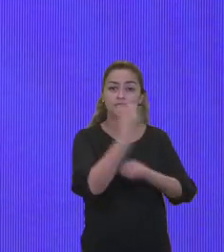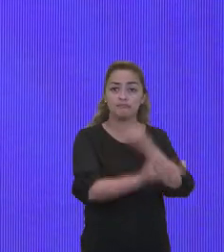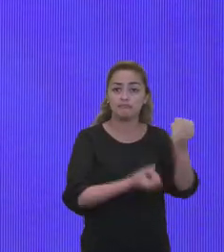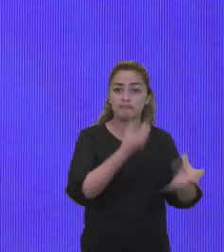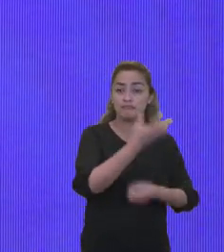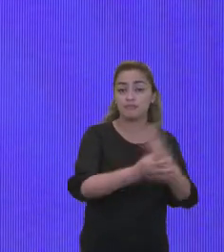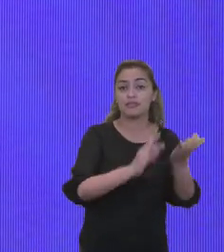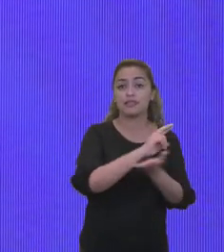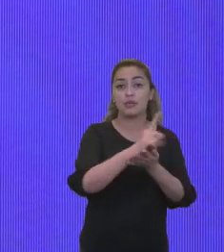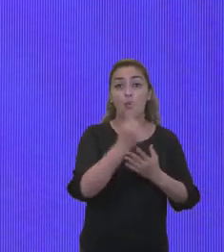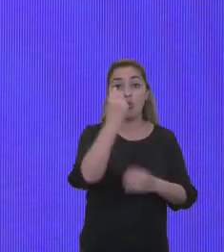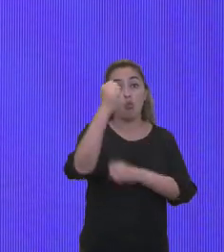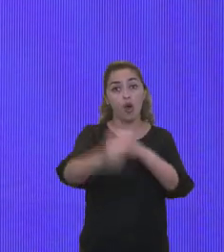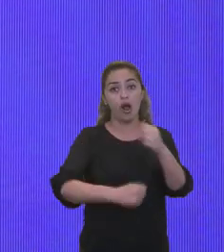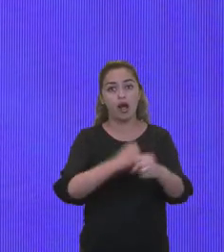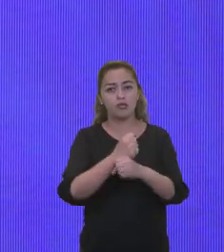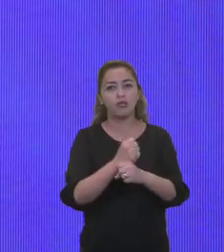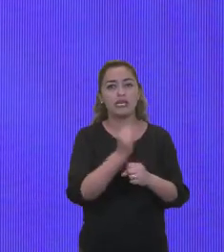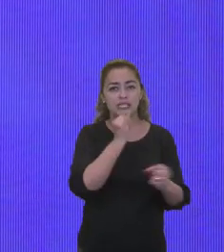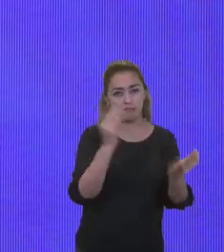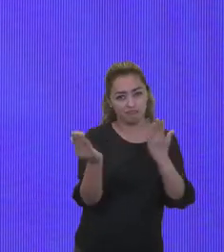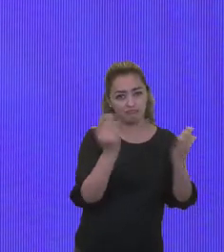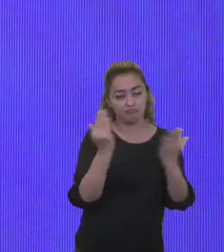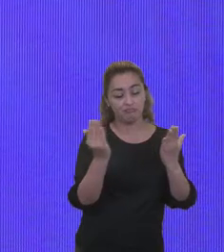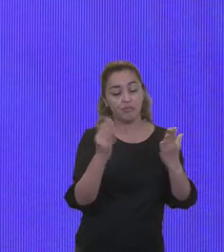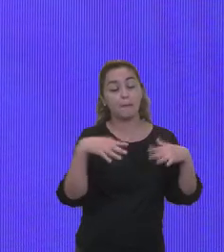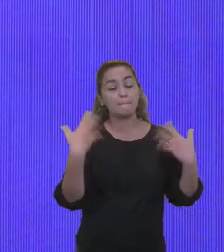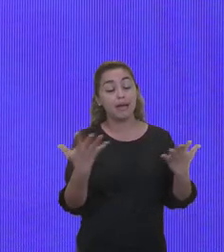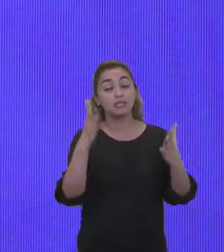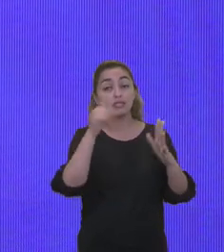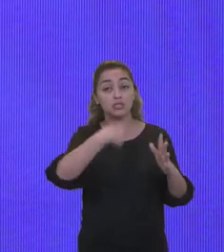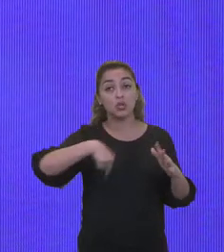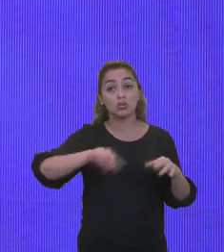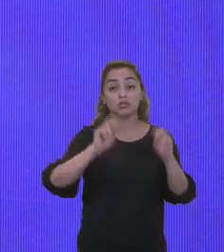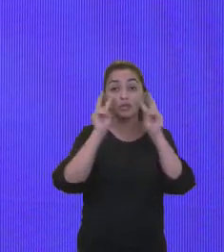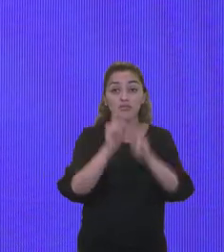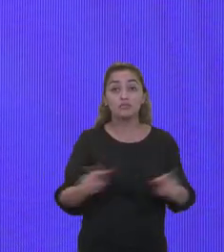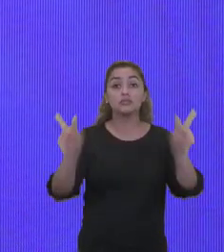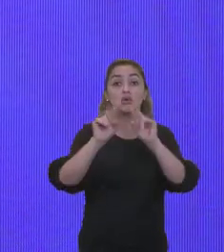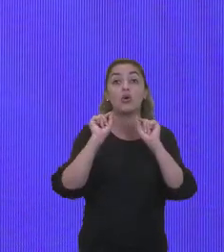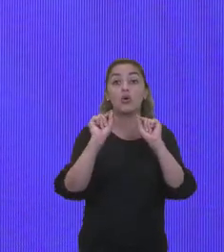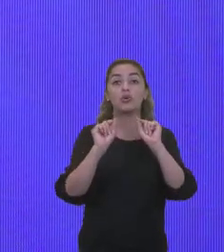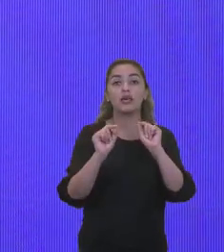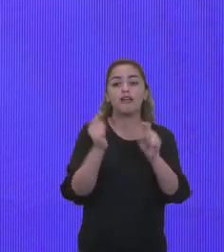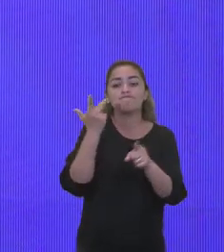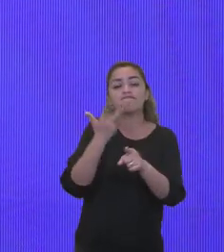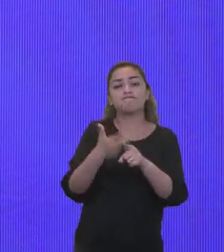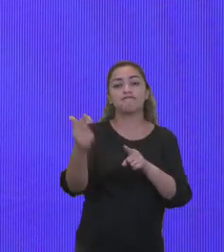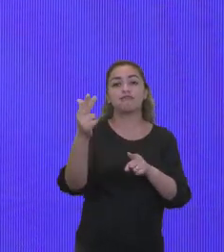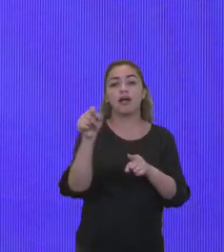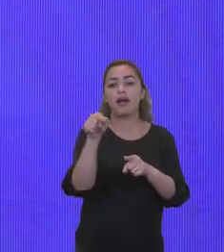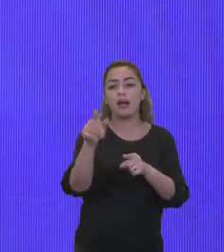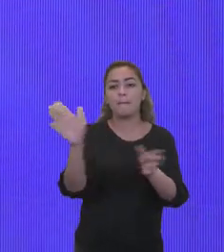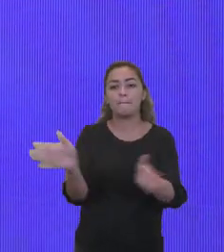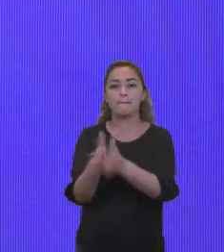mobilized over 100 million reais to do this act. But our vision is to